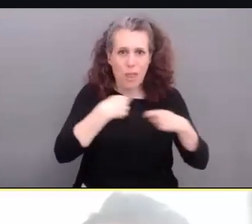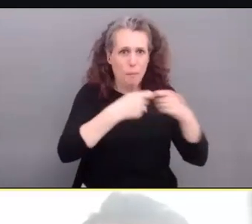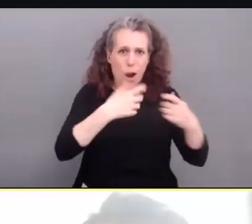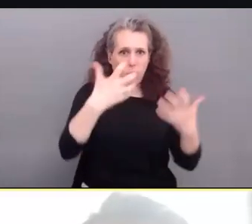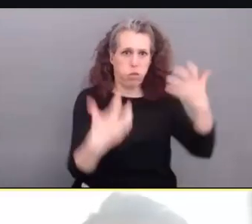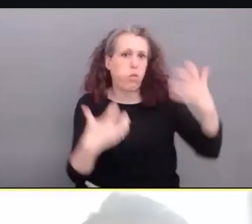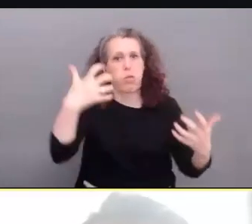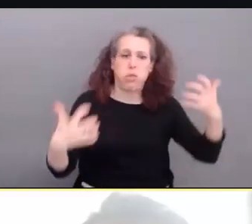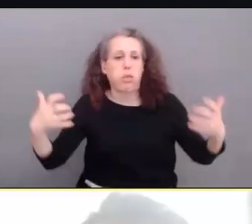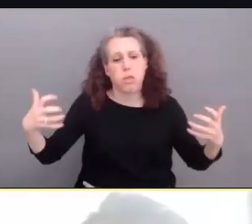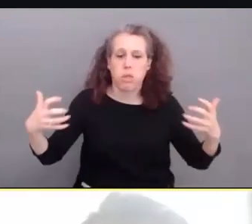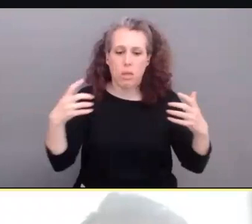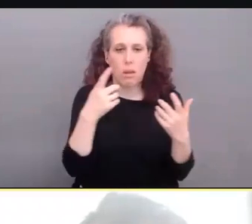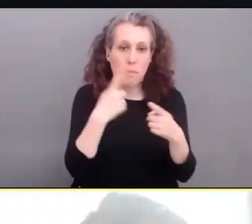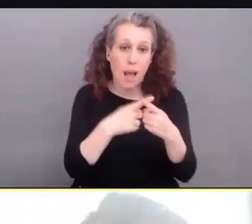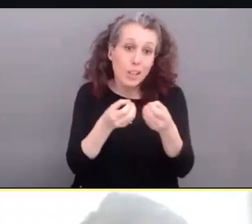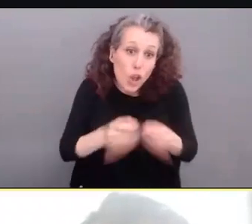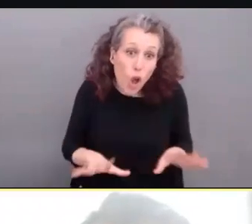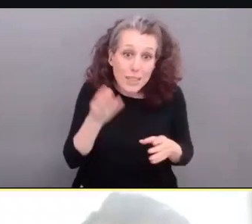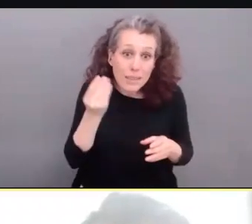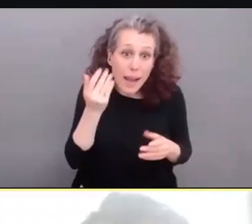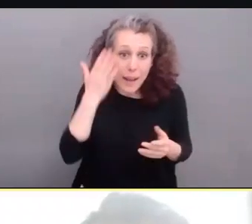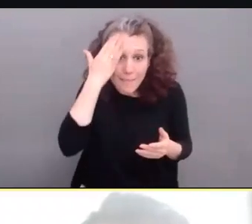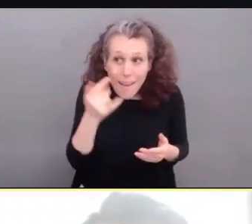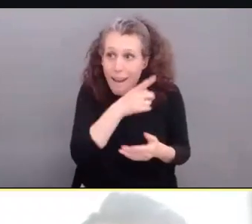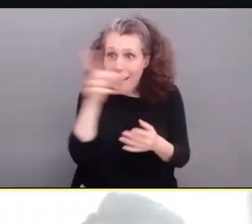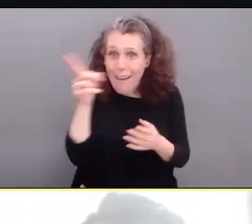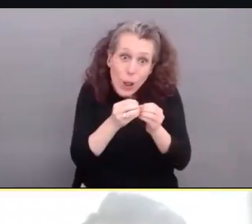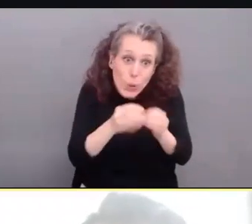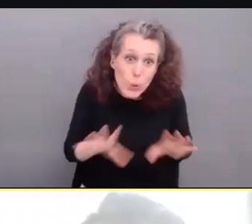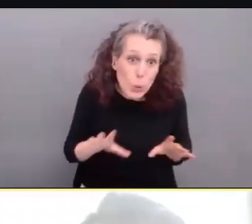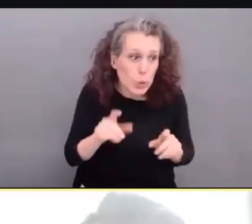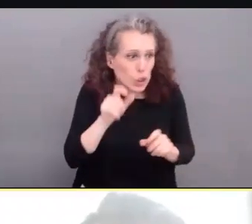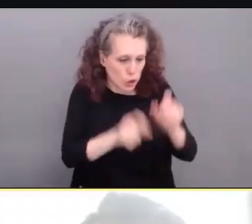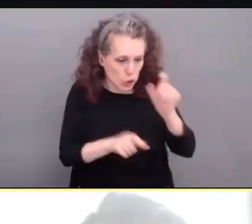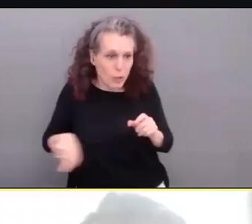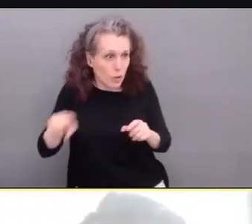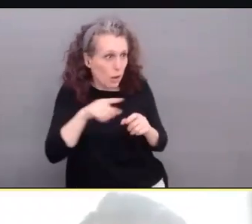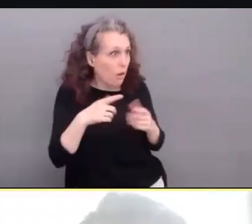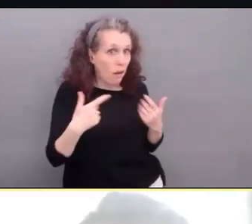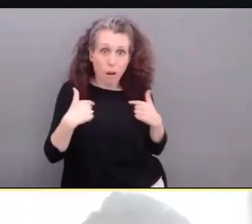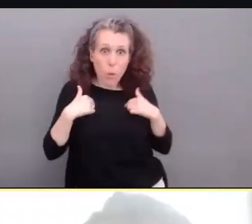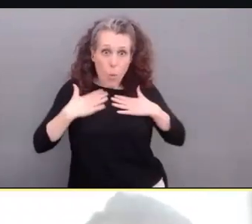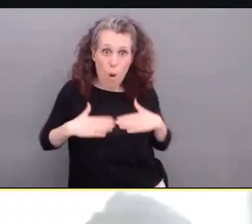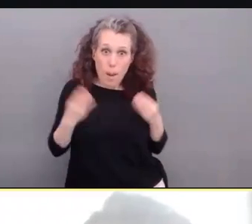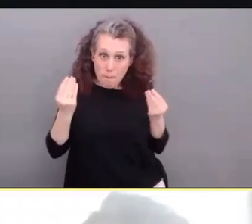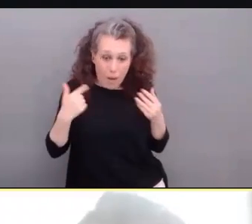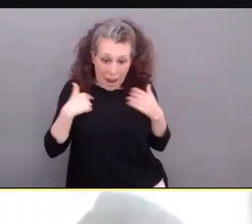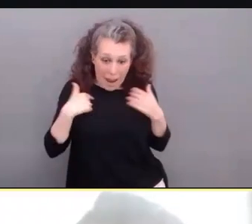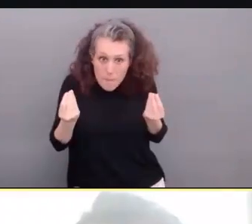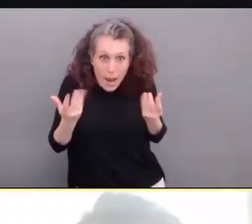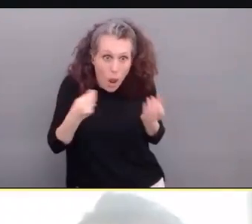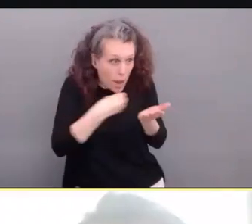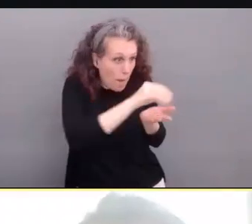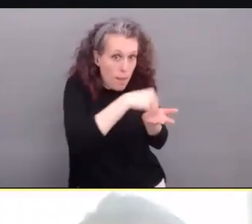the loss for business, of course, because they lose a lot of the consumer base that they could potentially have. I'm